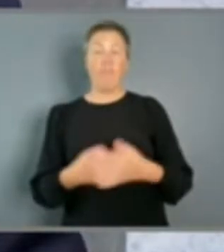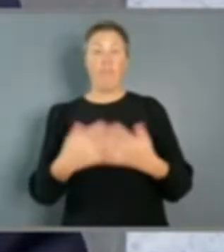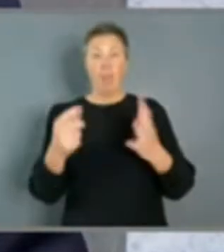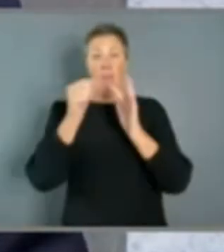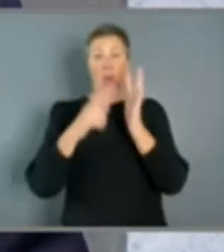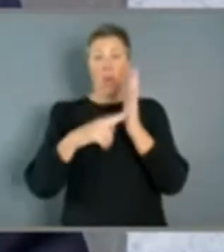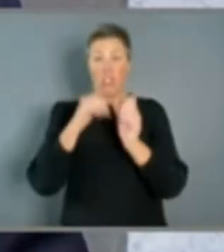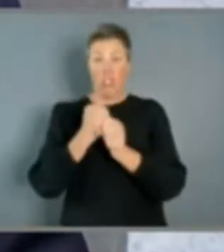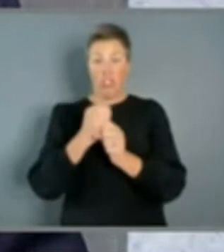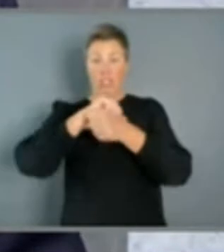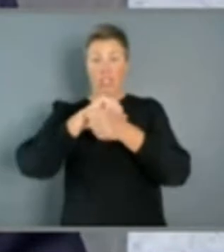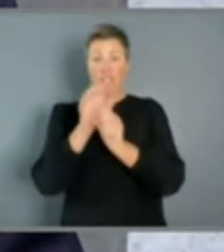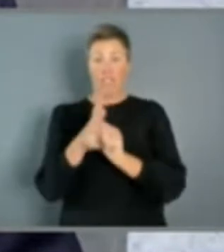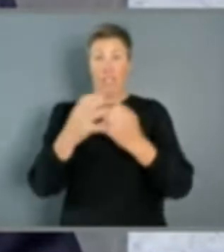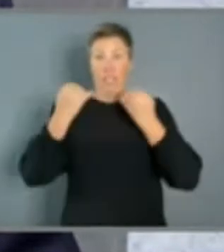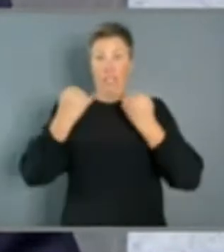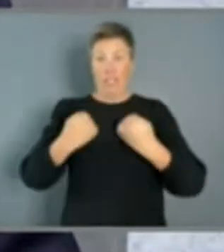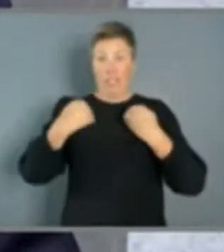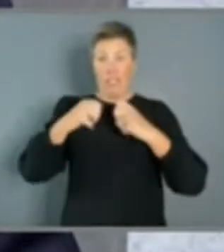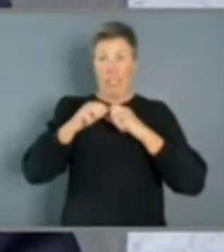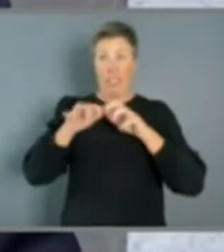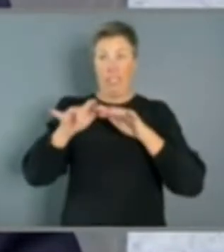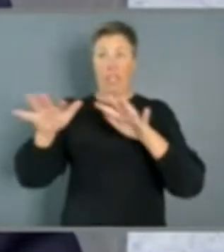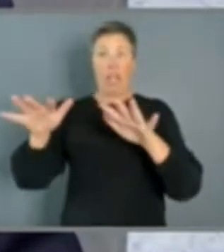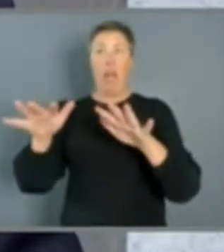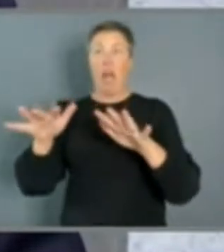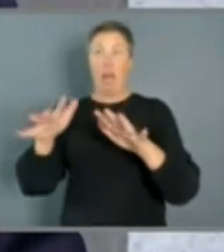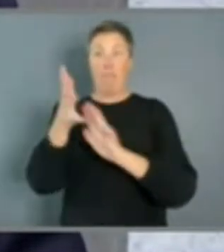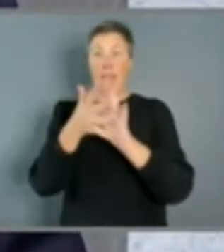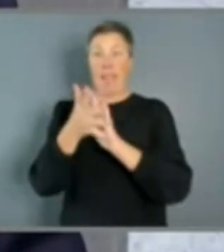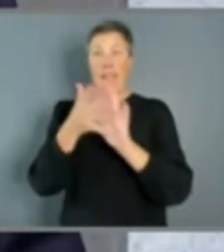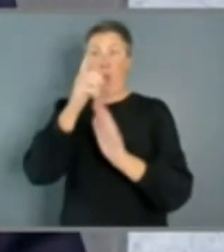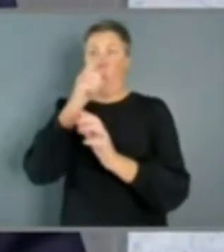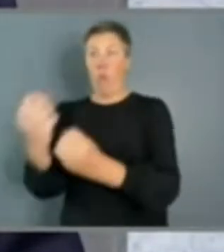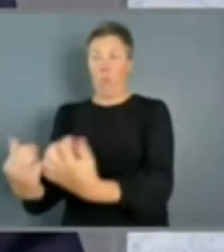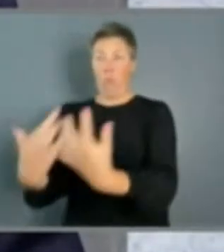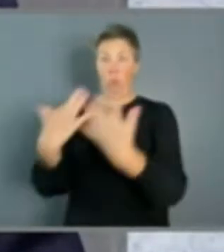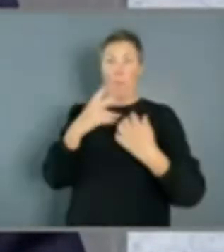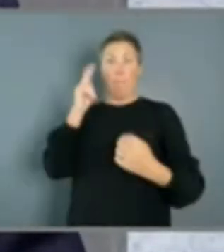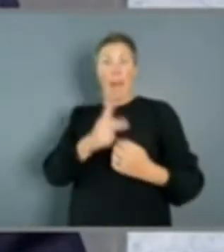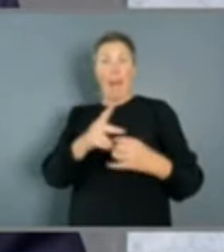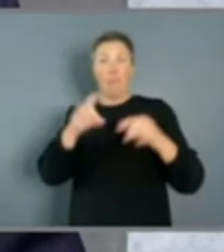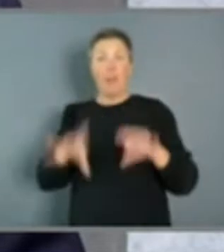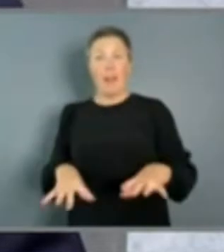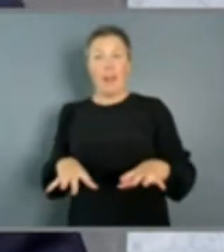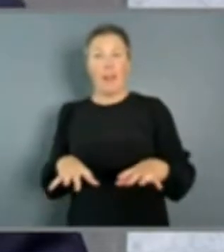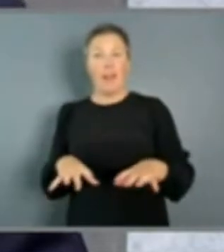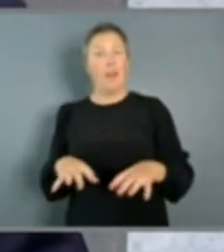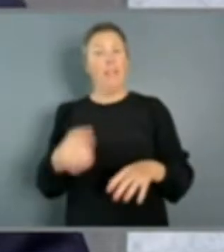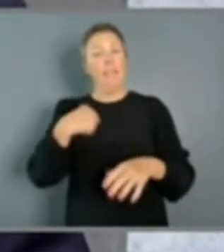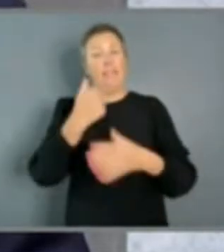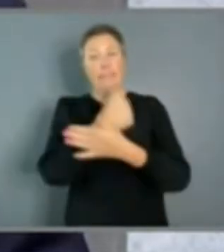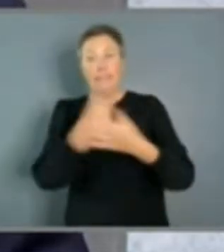Guinea presents very real risks to Australia as well. This is a matter that we've been regularly addressing at National Cabinet,